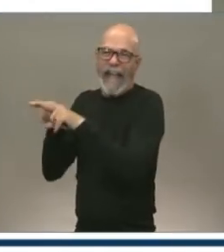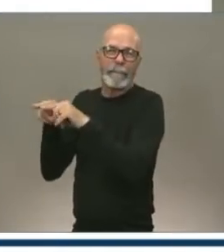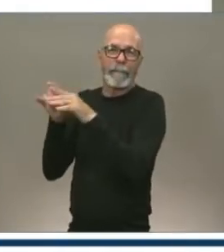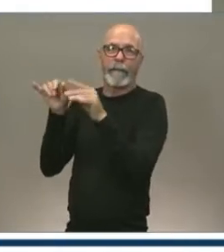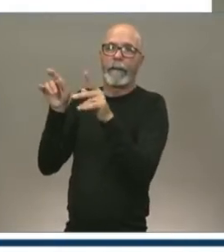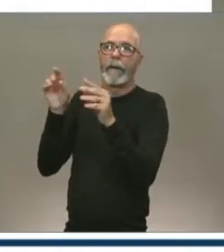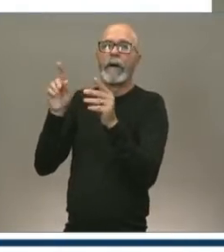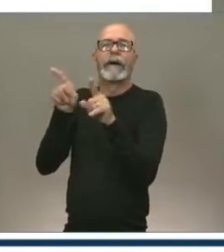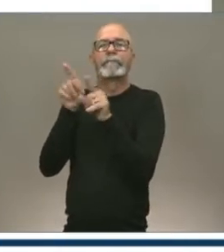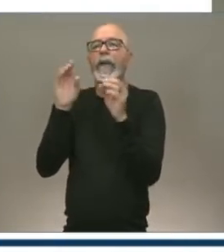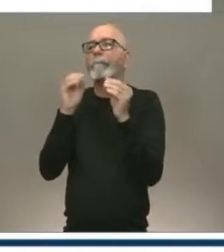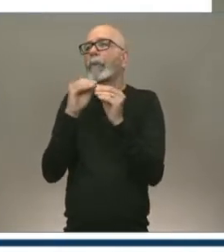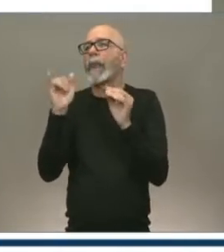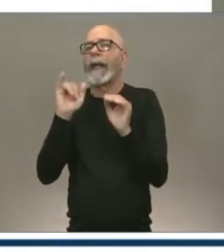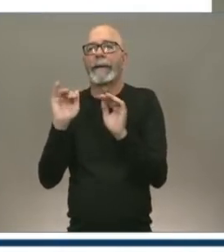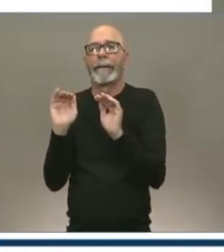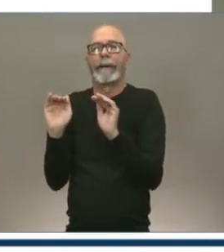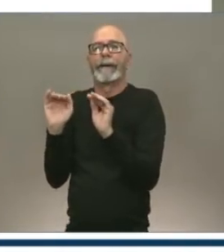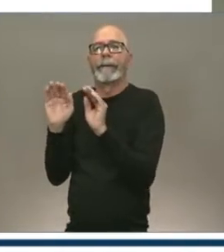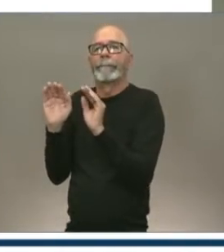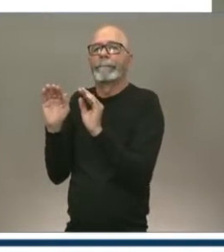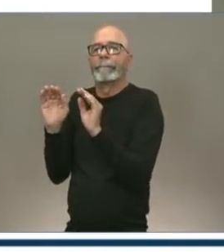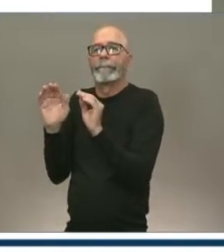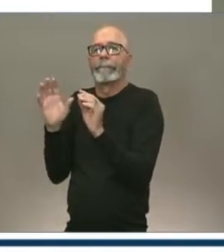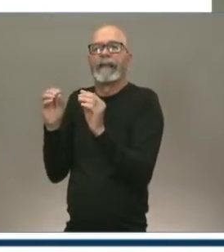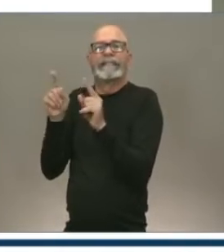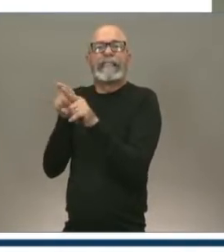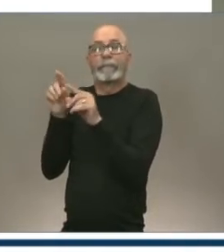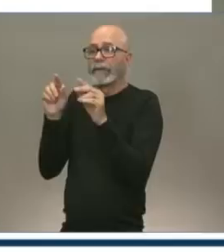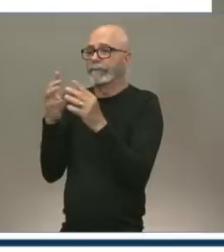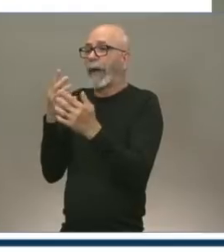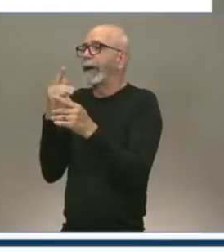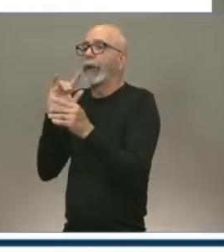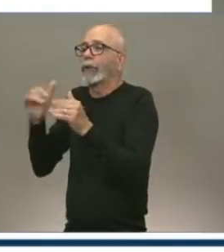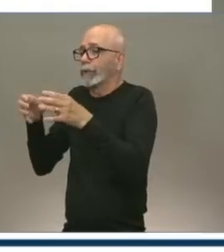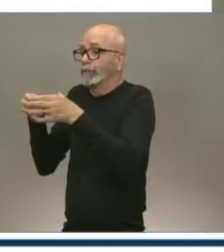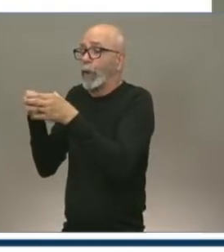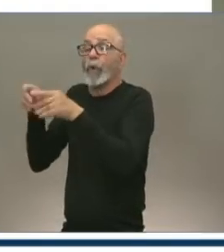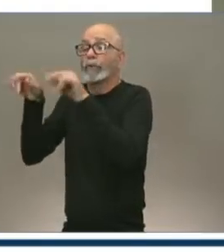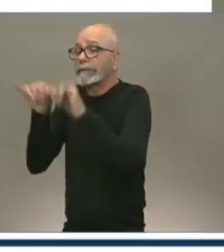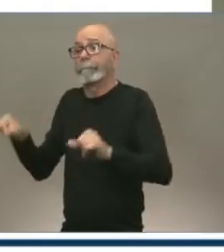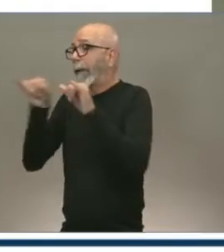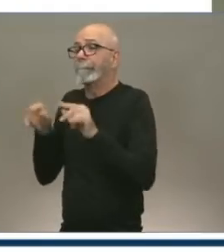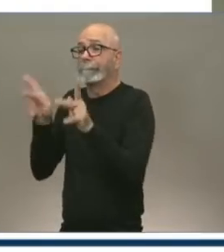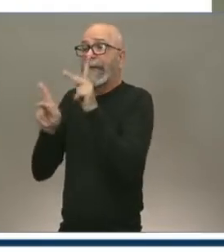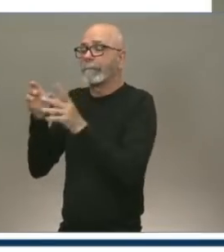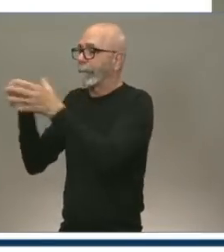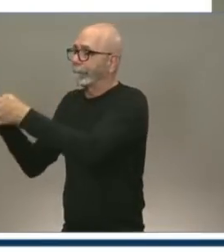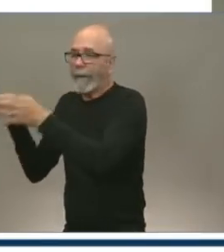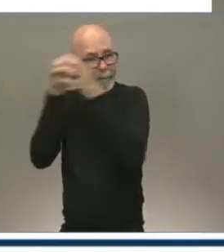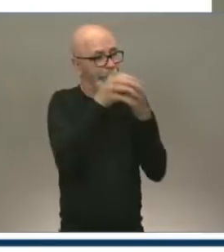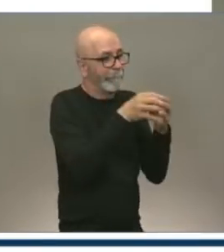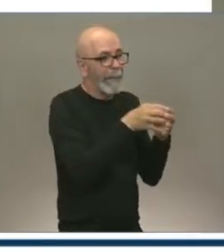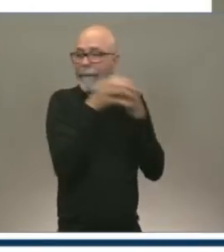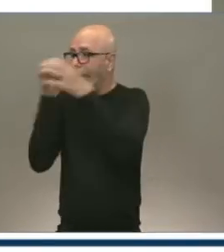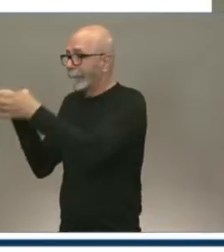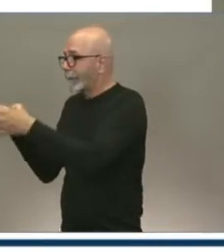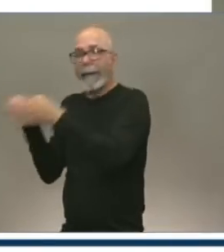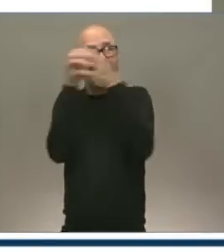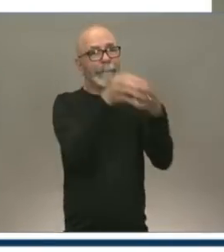bubble that allows them to go between hotel and rink. But all of them will have a number of days where they're actually